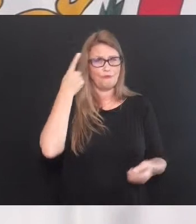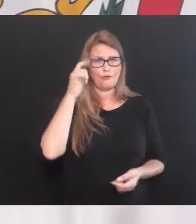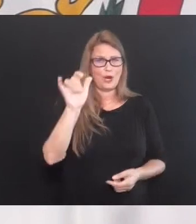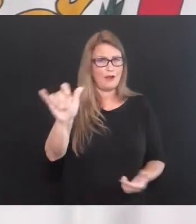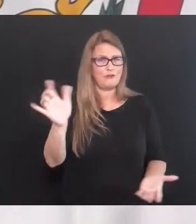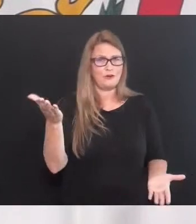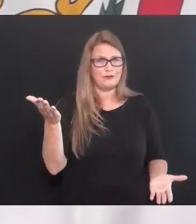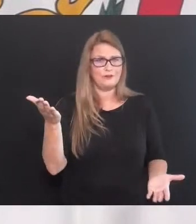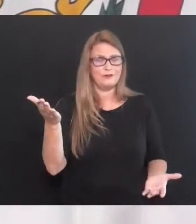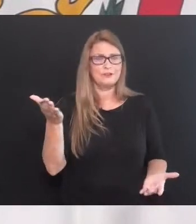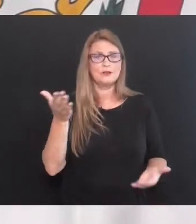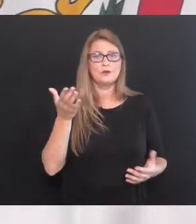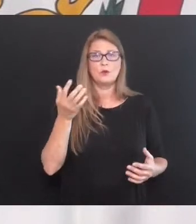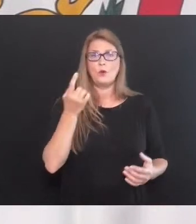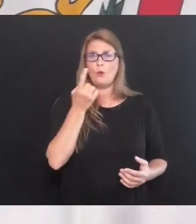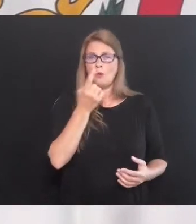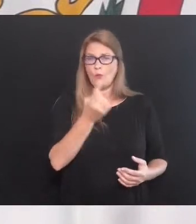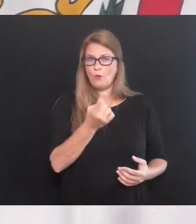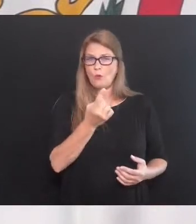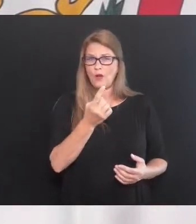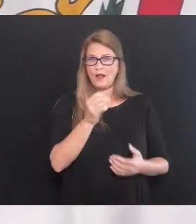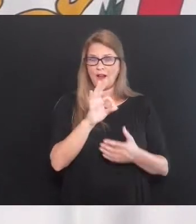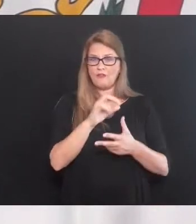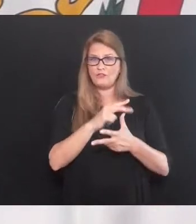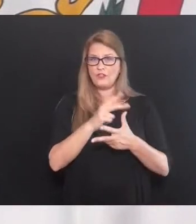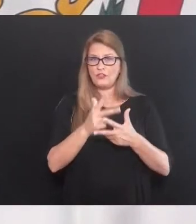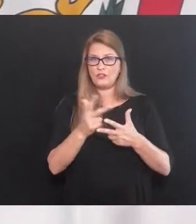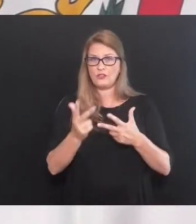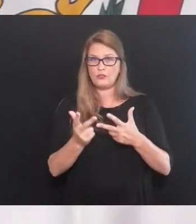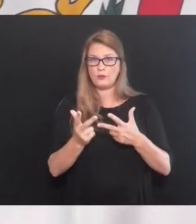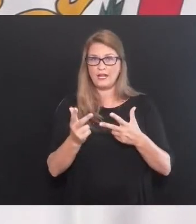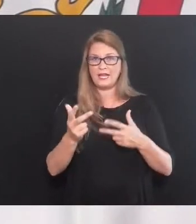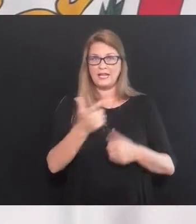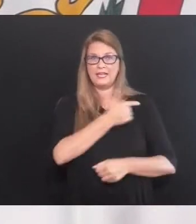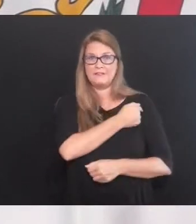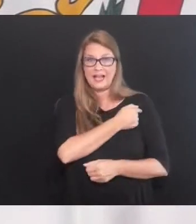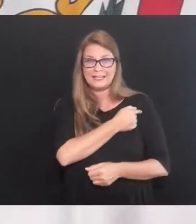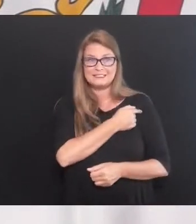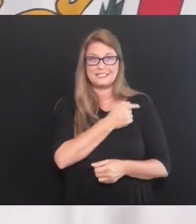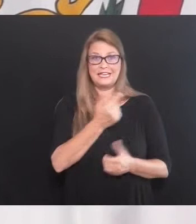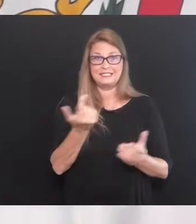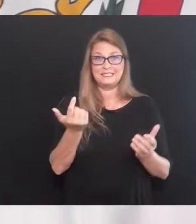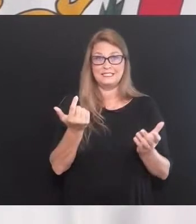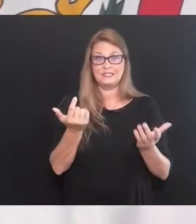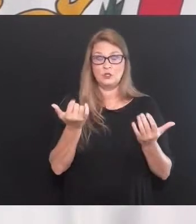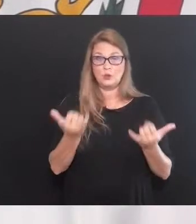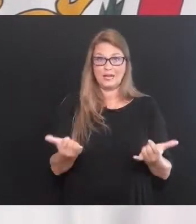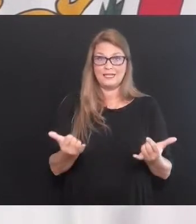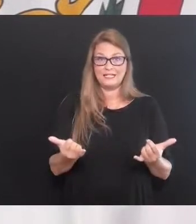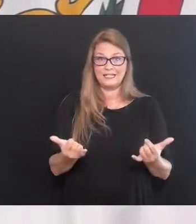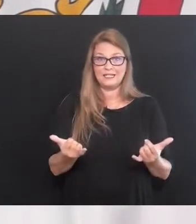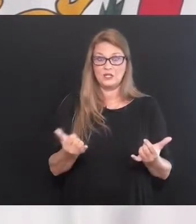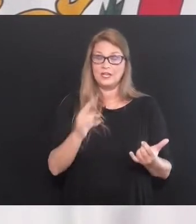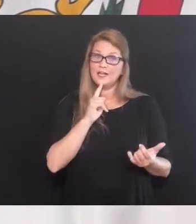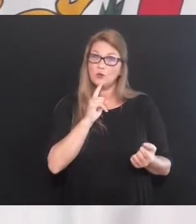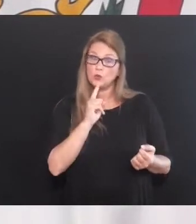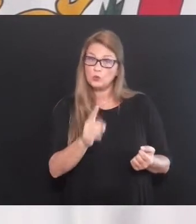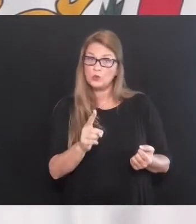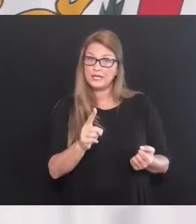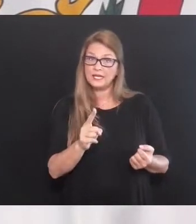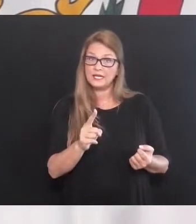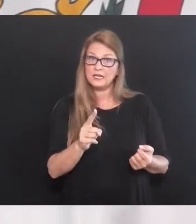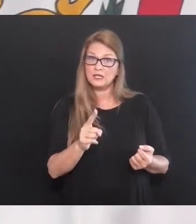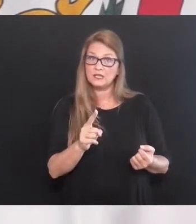A real component of one of these three diseases that we're vaccinating us against is a real